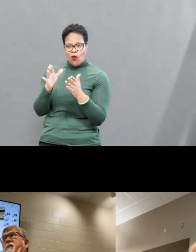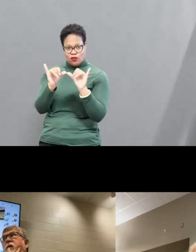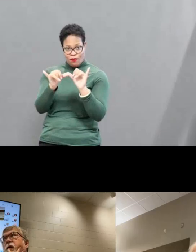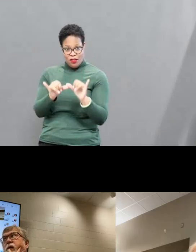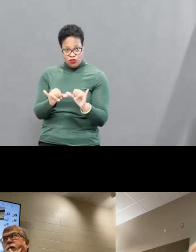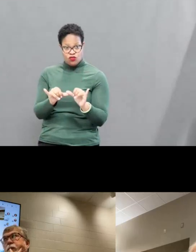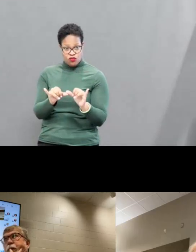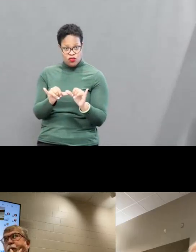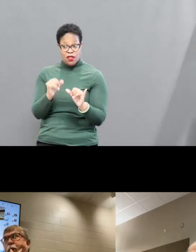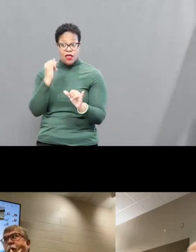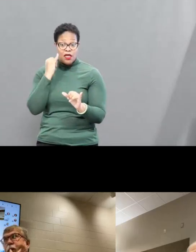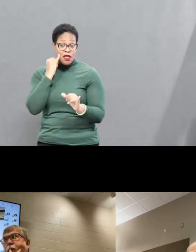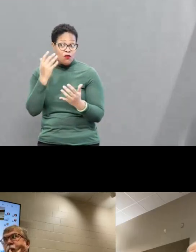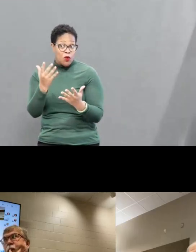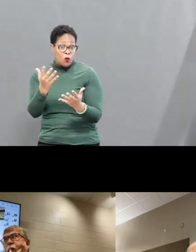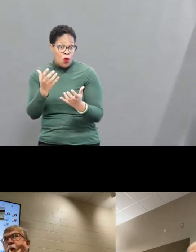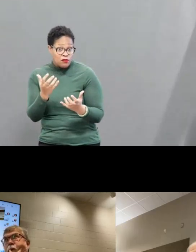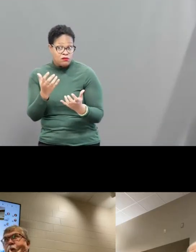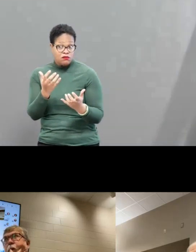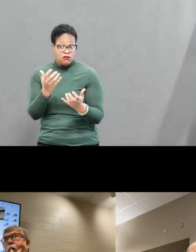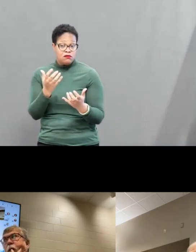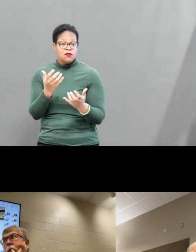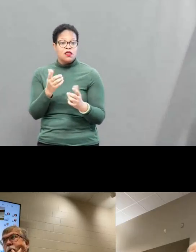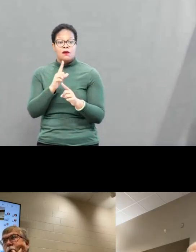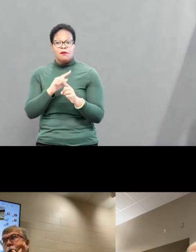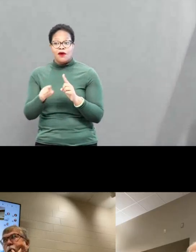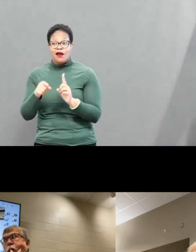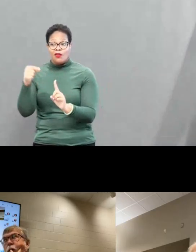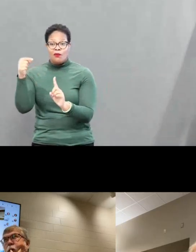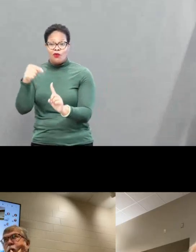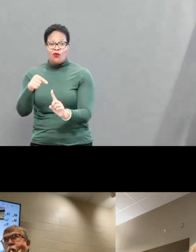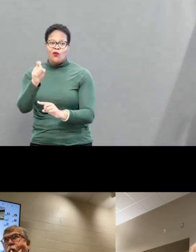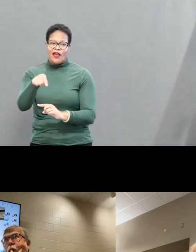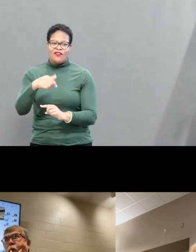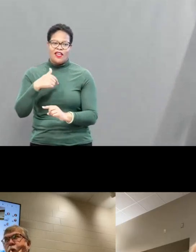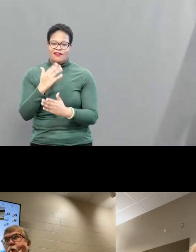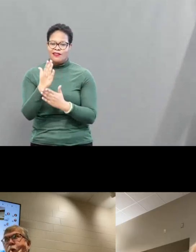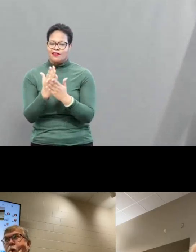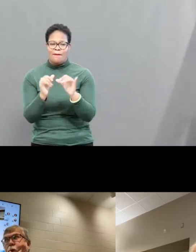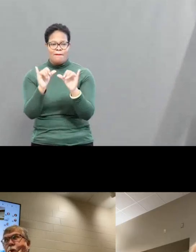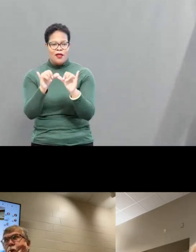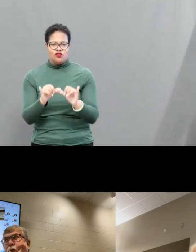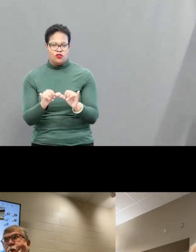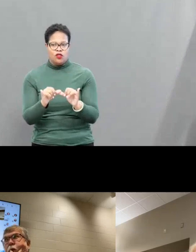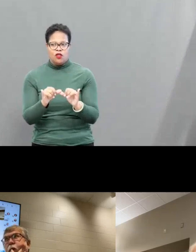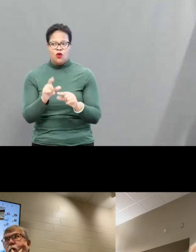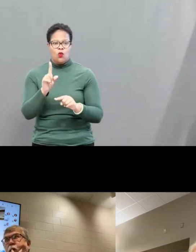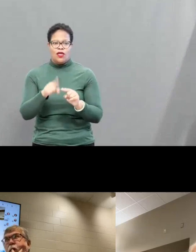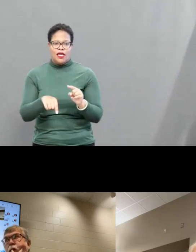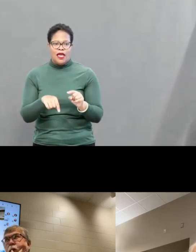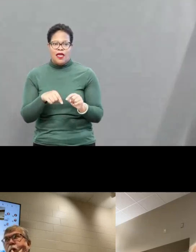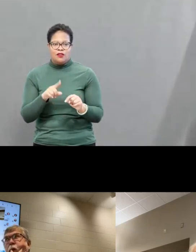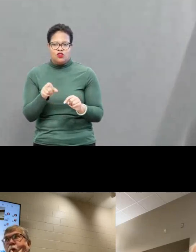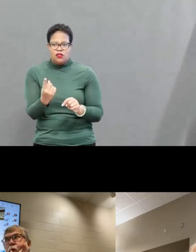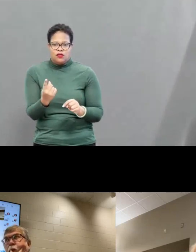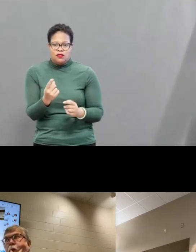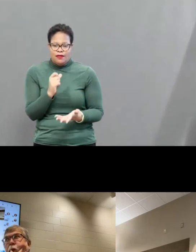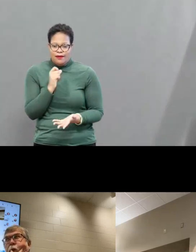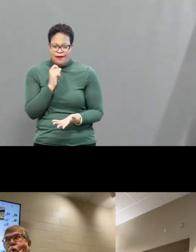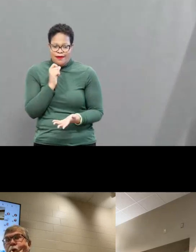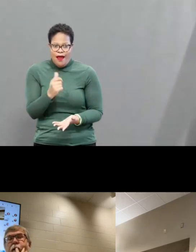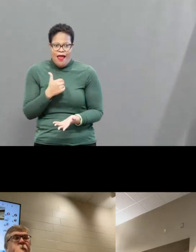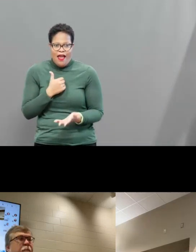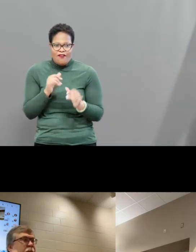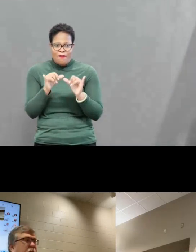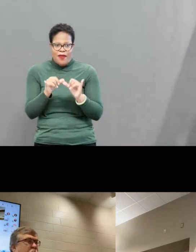measuring if we want to. But the bottom line is we have to have some measurement. We can't just not